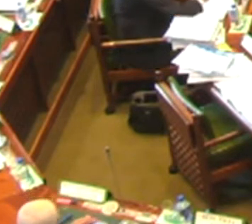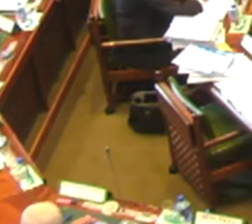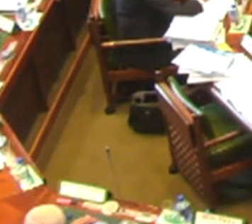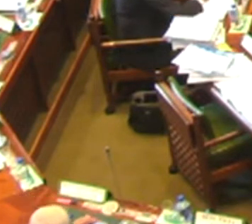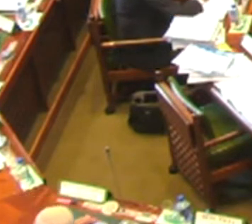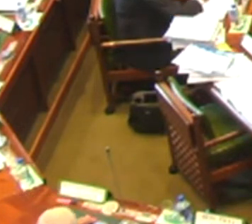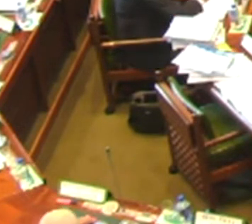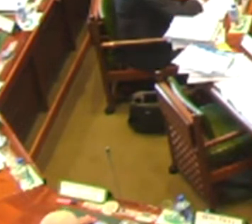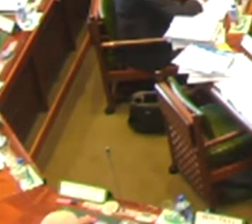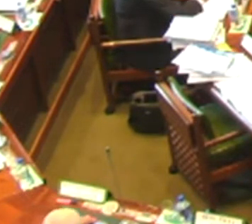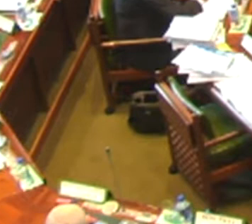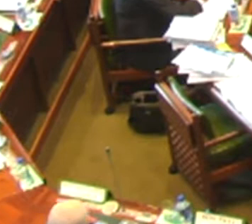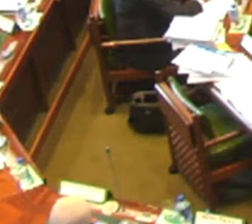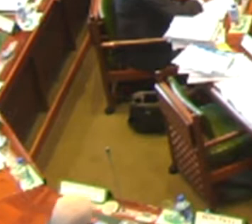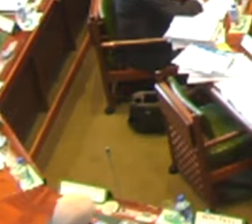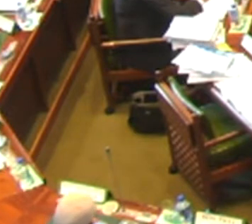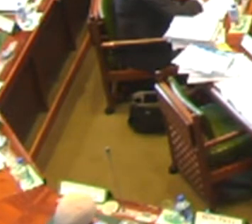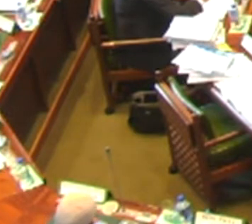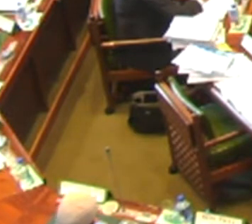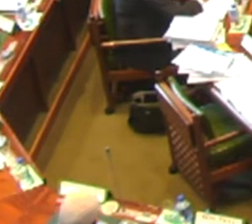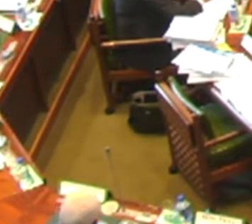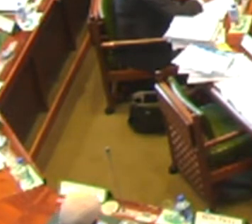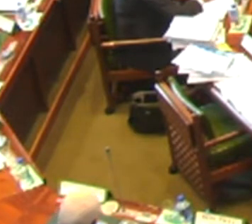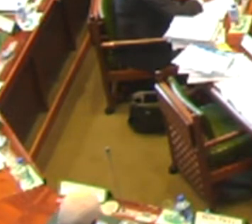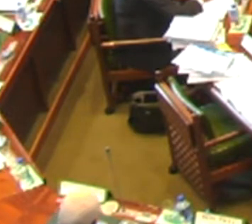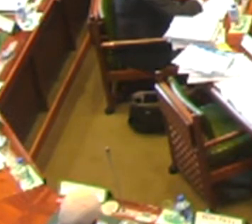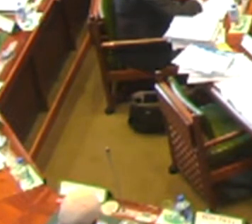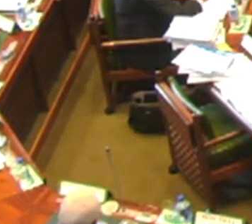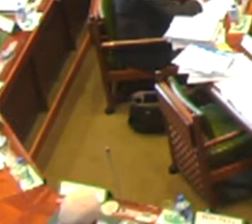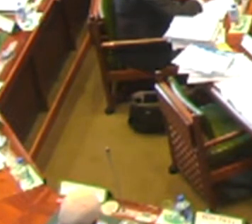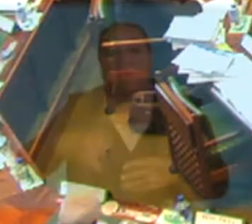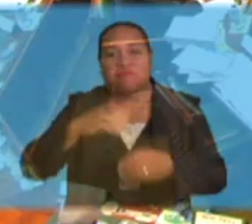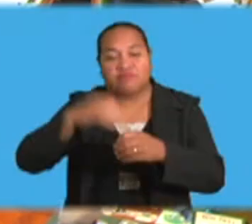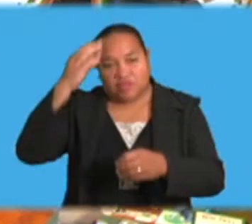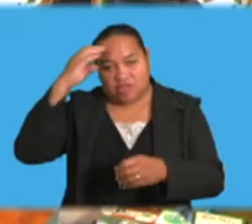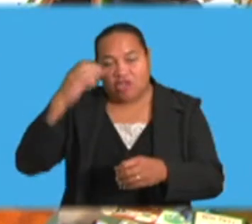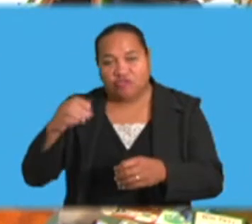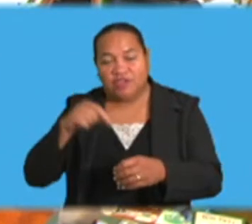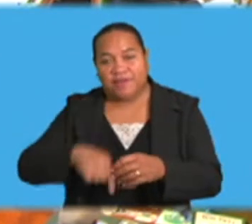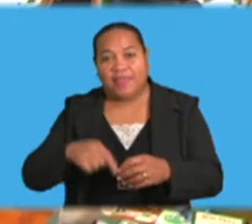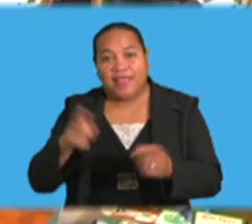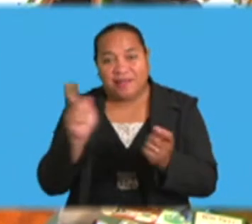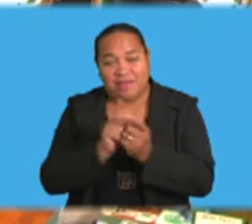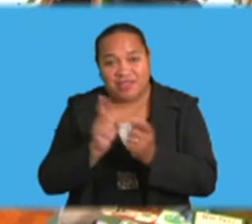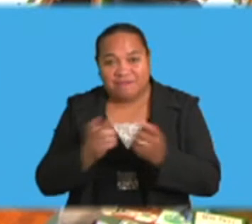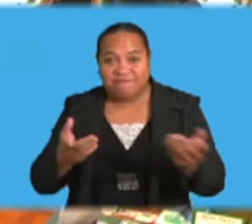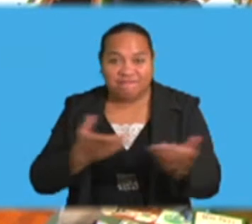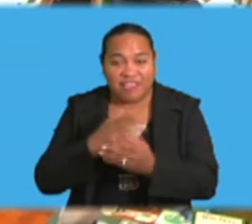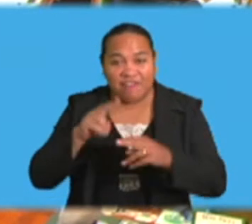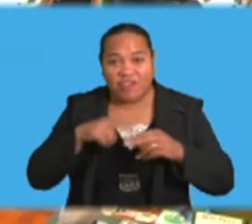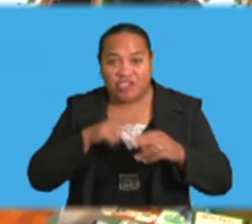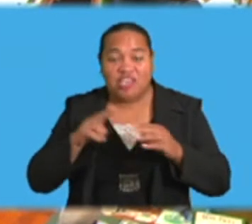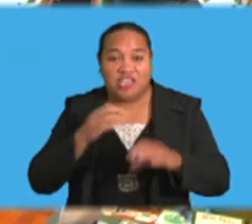rights legislation in every UN member country. At that meeting, the Fiji government committed to